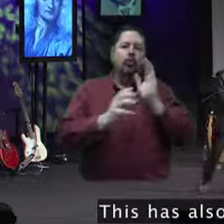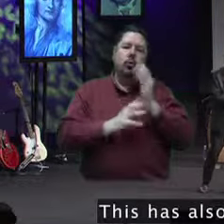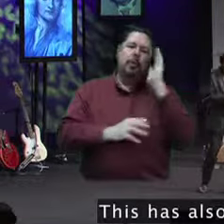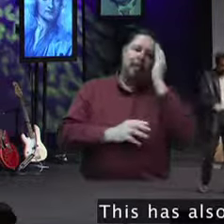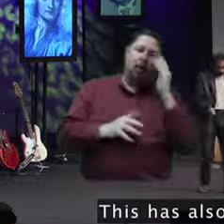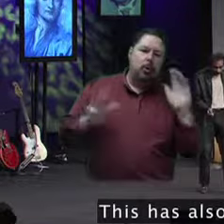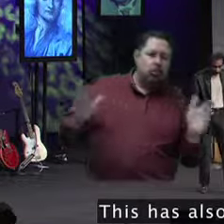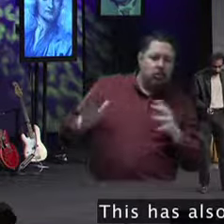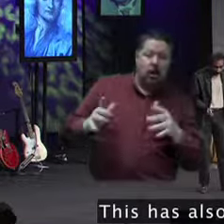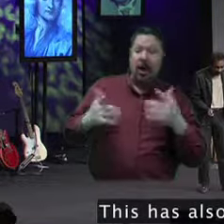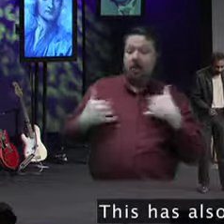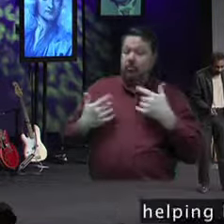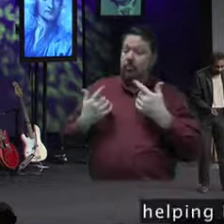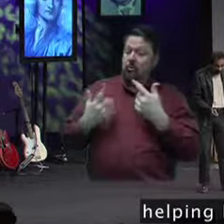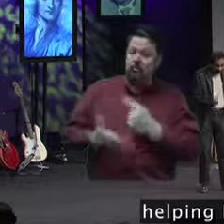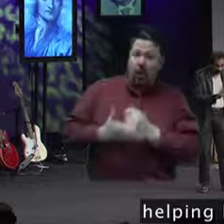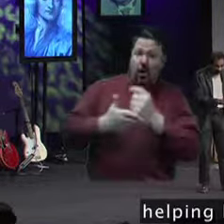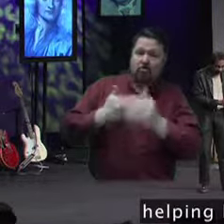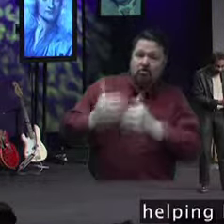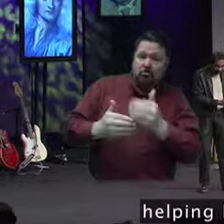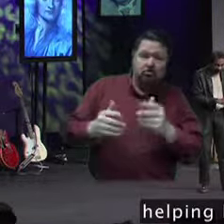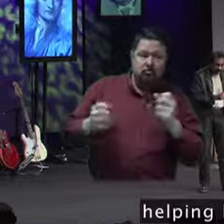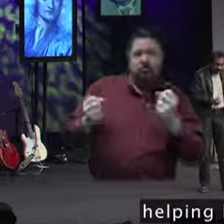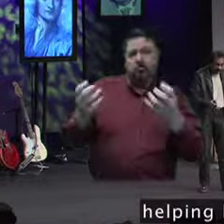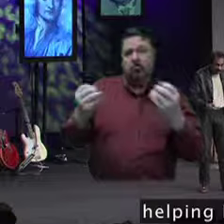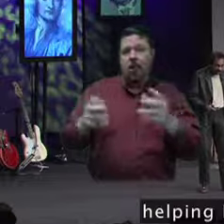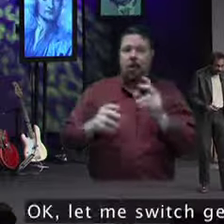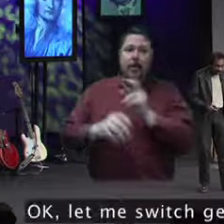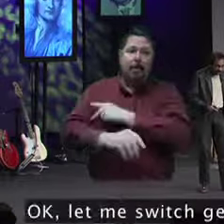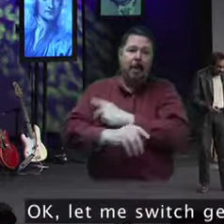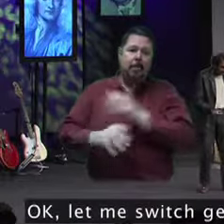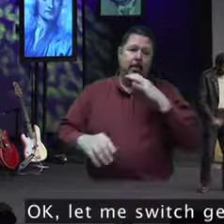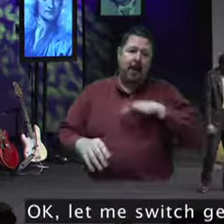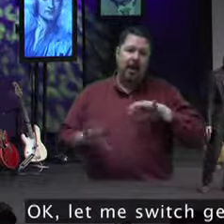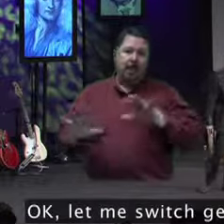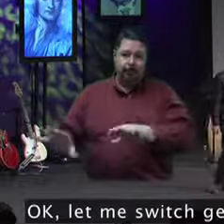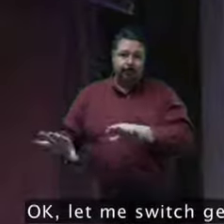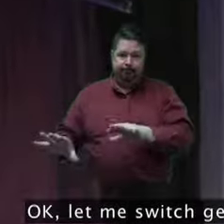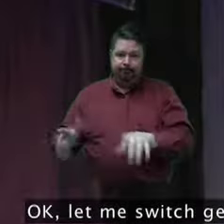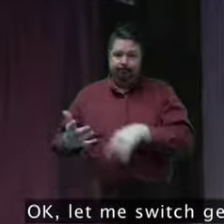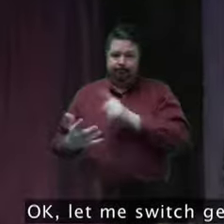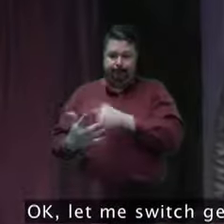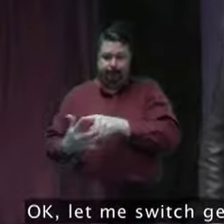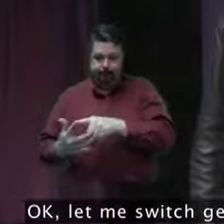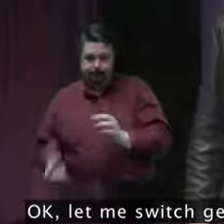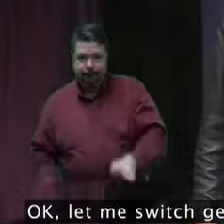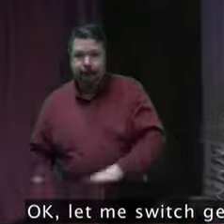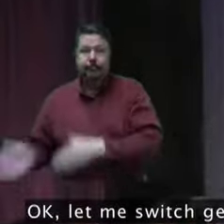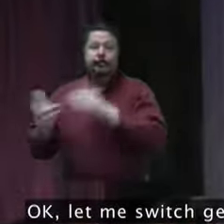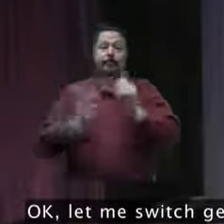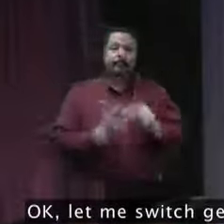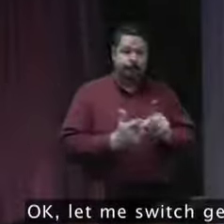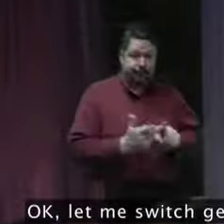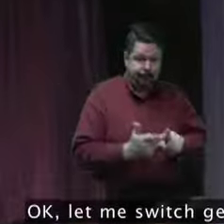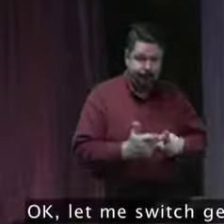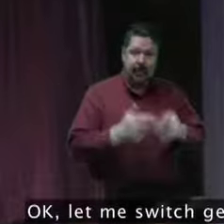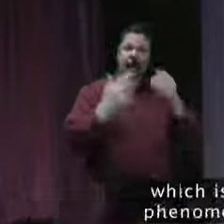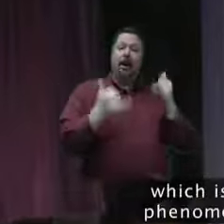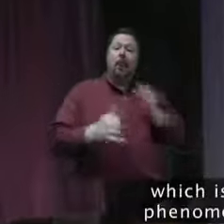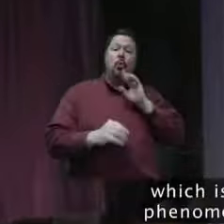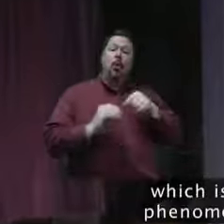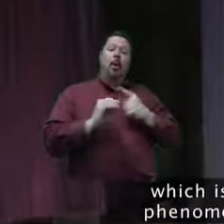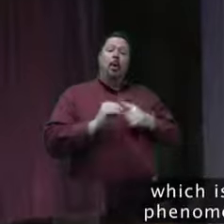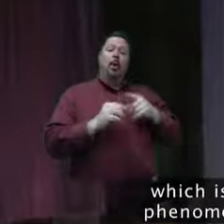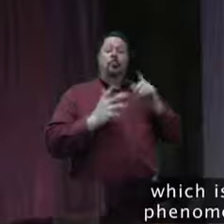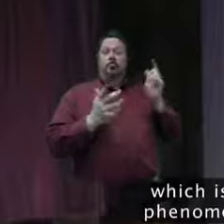mirrors. This has also gone through clinical trials helping lots and lots of patients. Okay, let me switch gears now to the third part of my